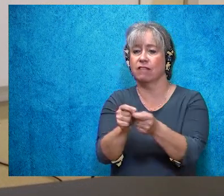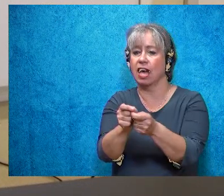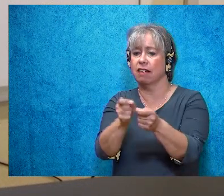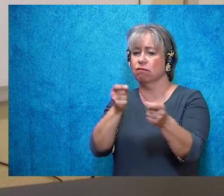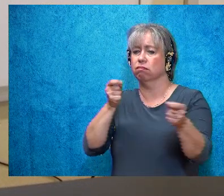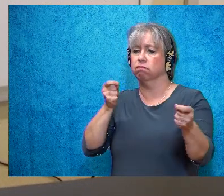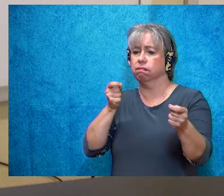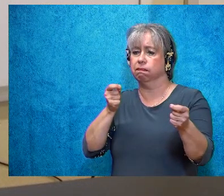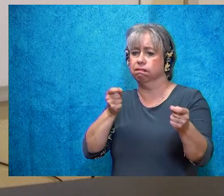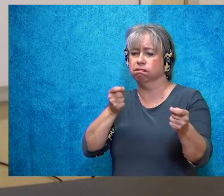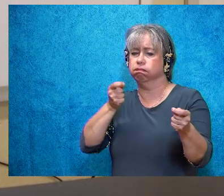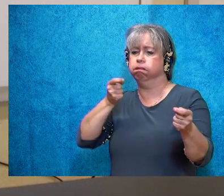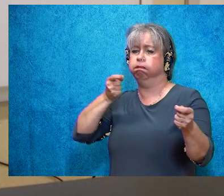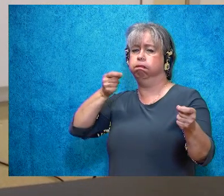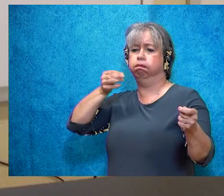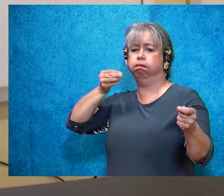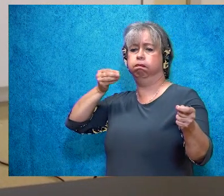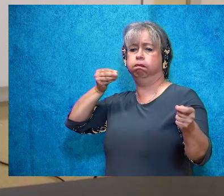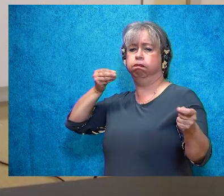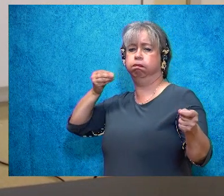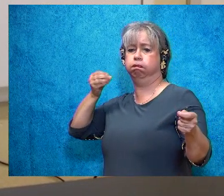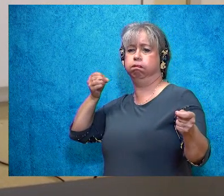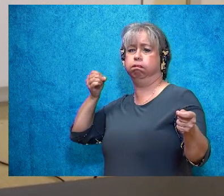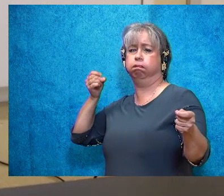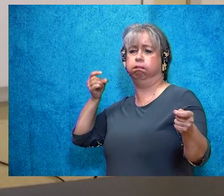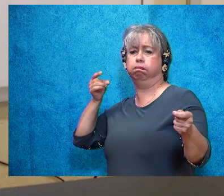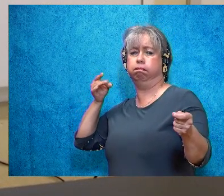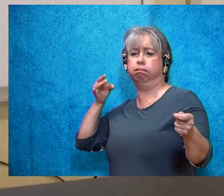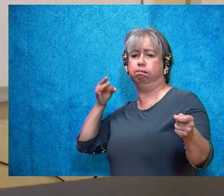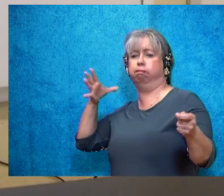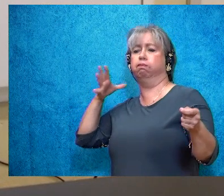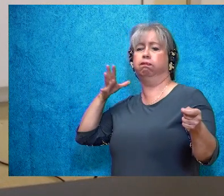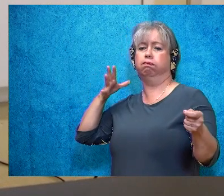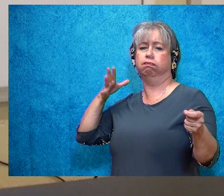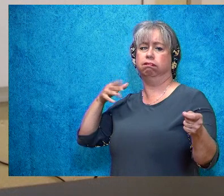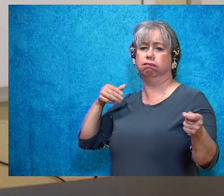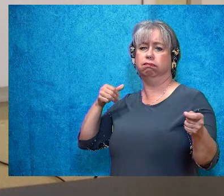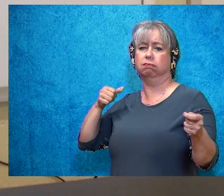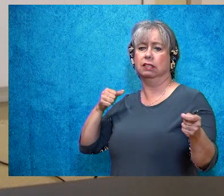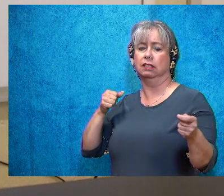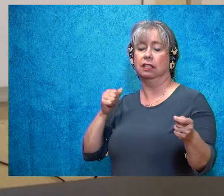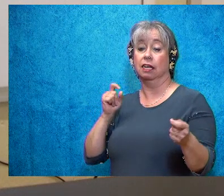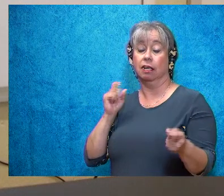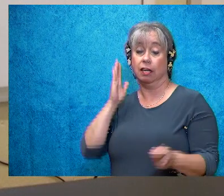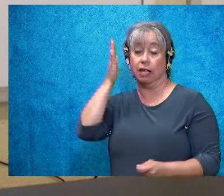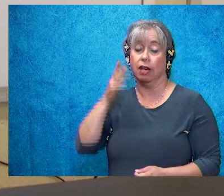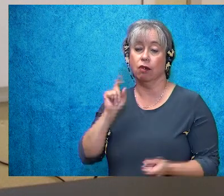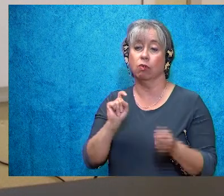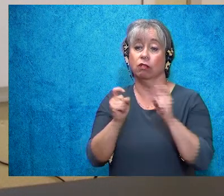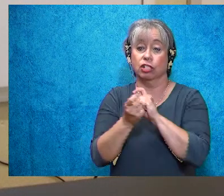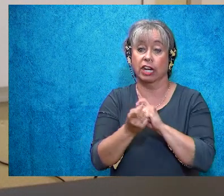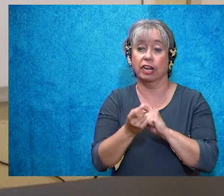bit further, if I let go and release it, shouldn't it convert to kinetic